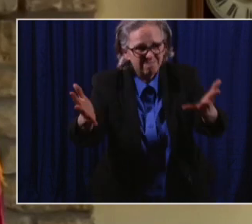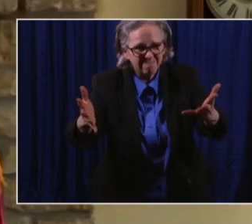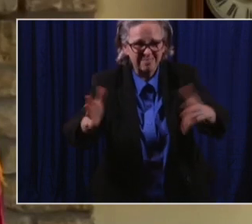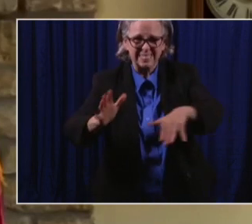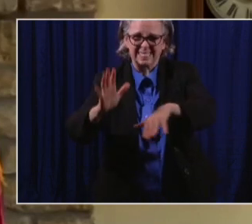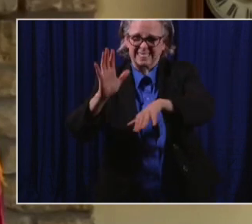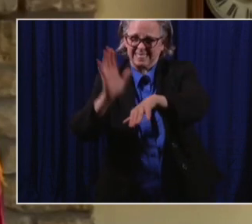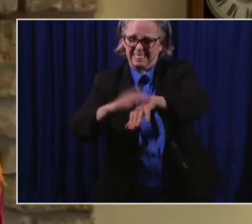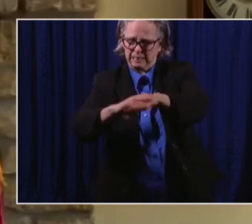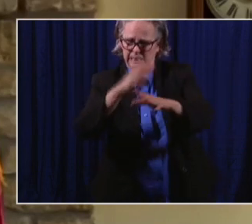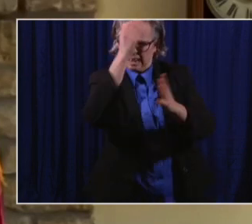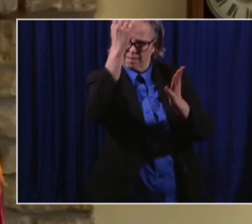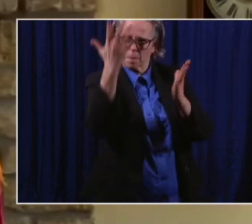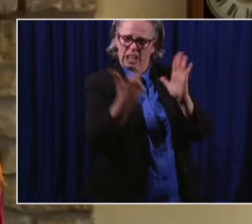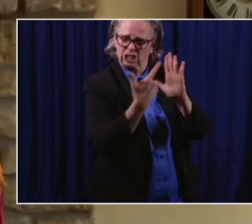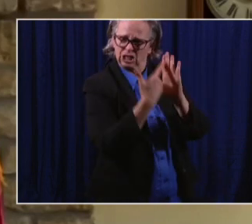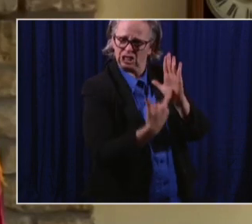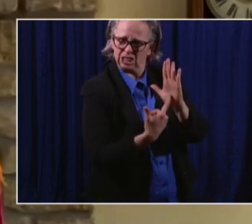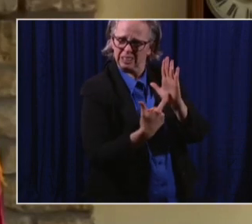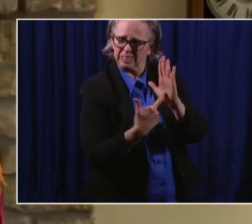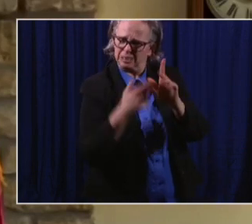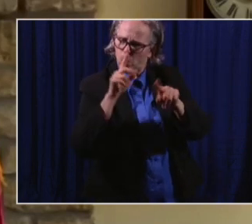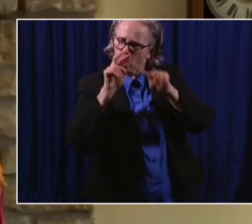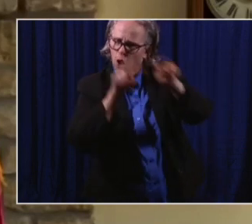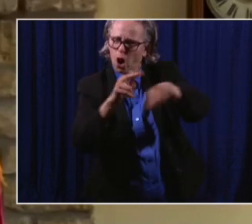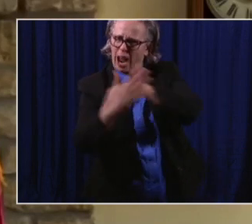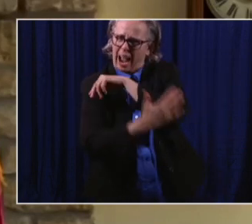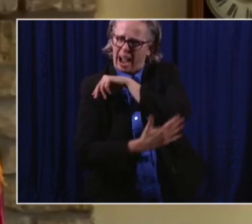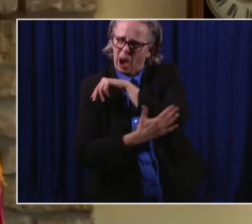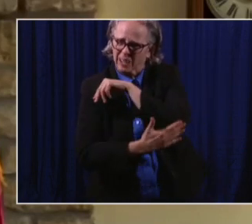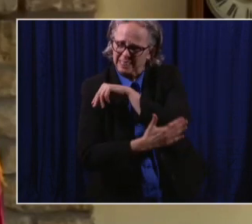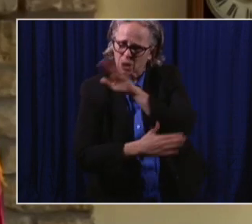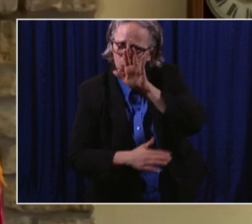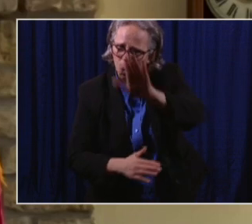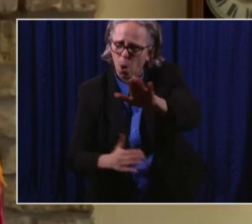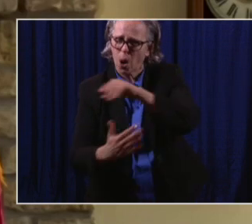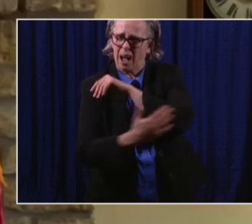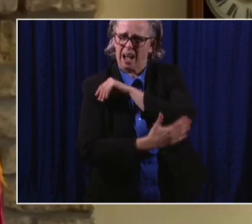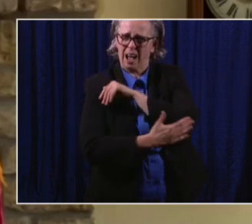available information. And so, we remain concerned,